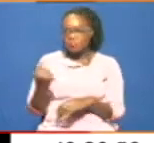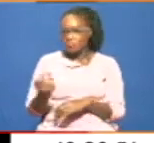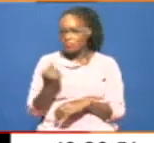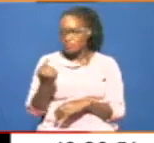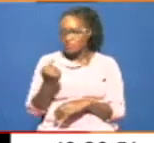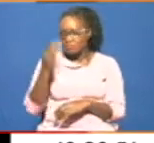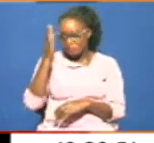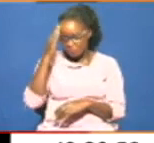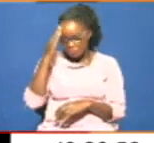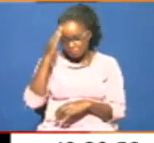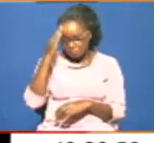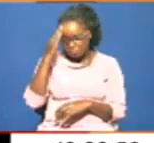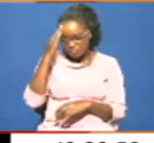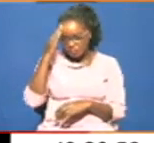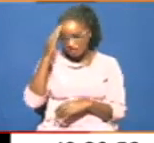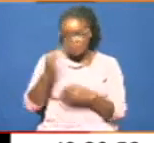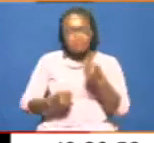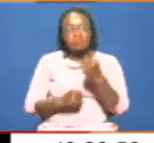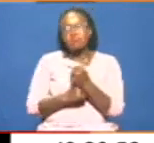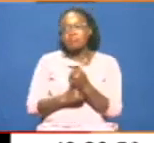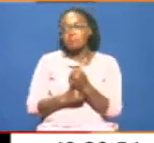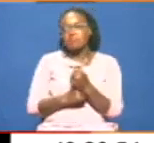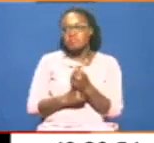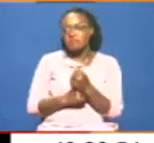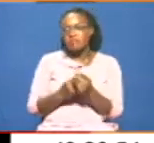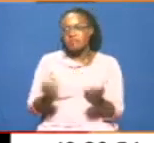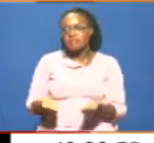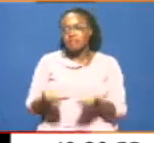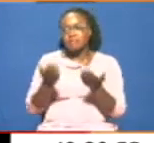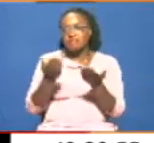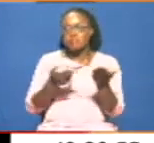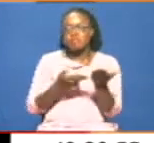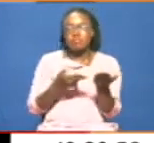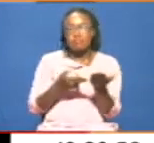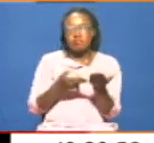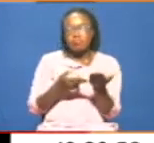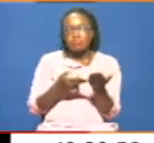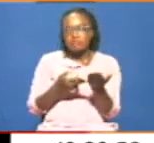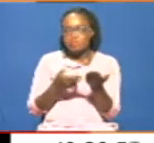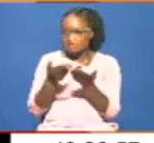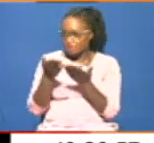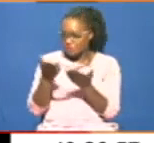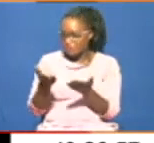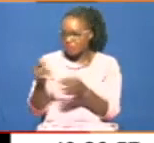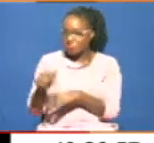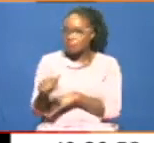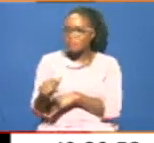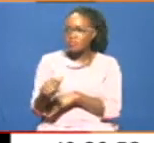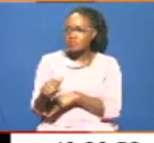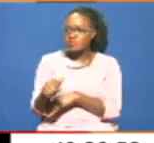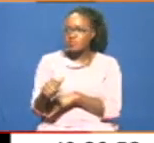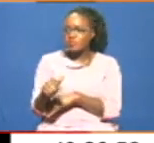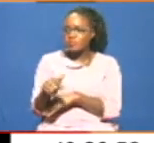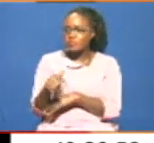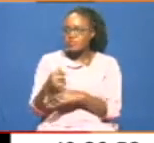that we support the improved technologies that as they exist today, with the view